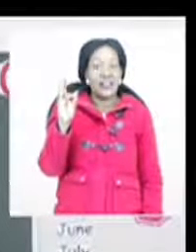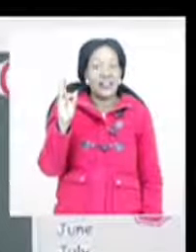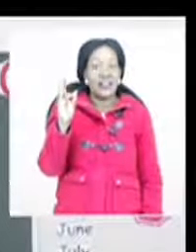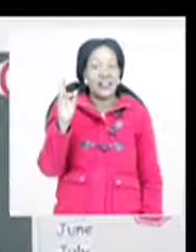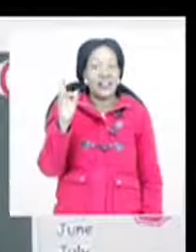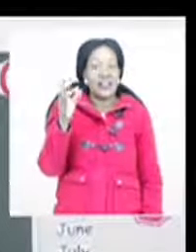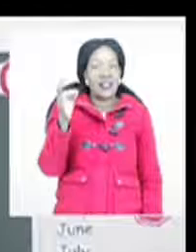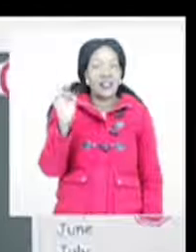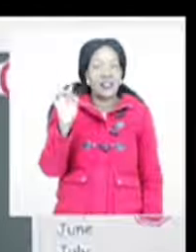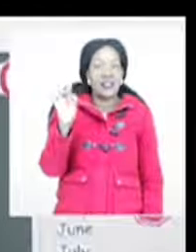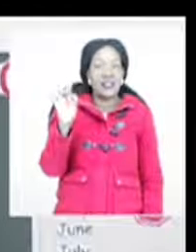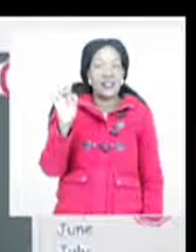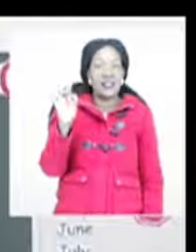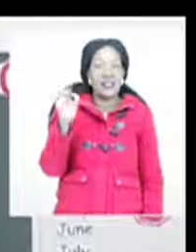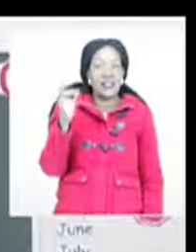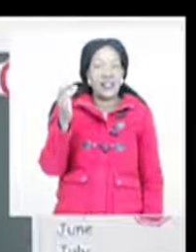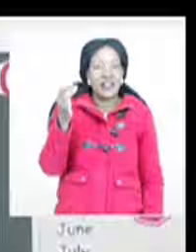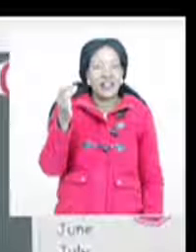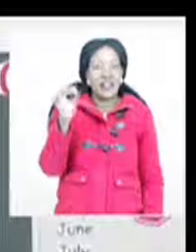8,